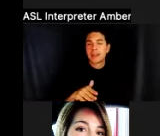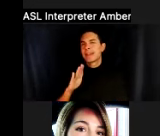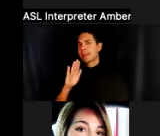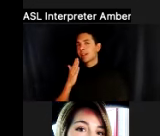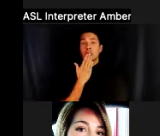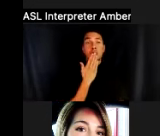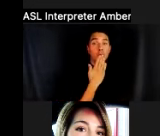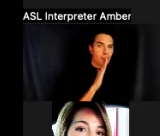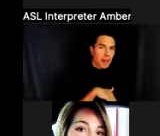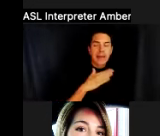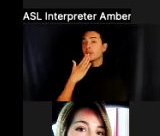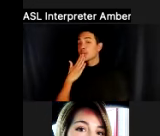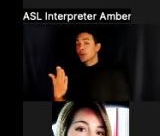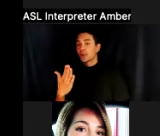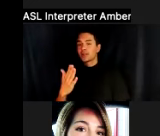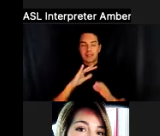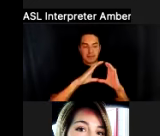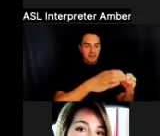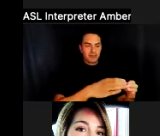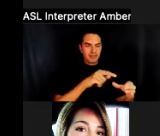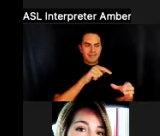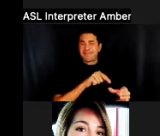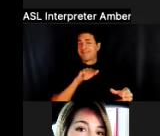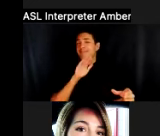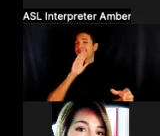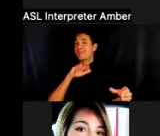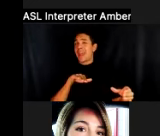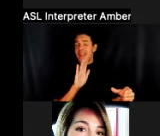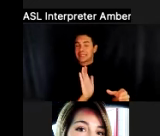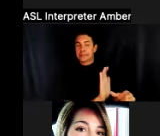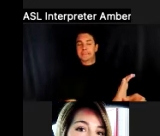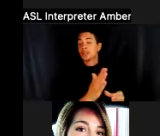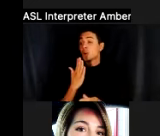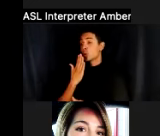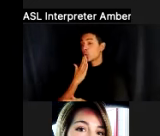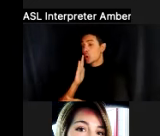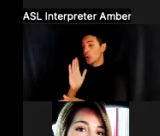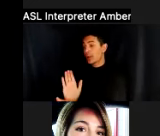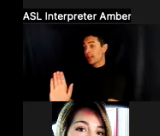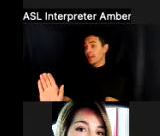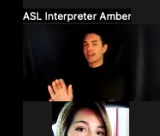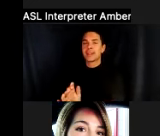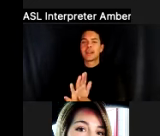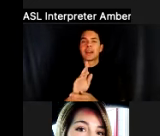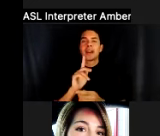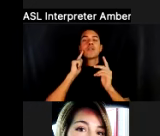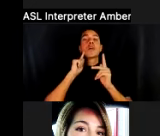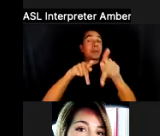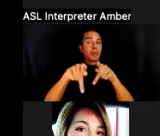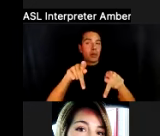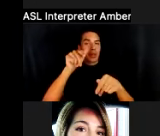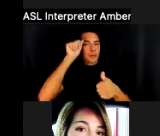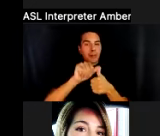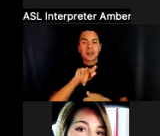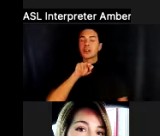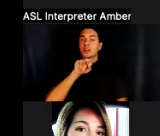into these buckets, right? We're putting folks into these categories of, okay, like you're a collaborator, you're a resistor, right? We